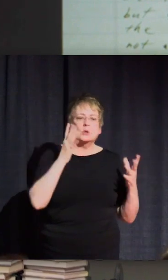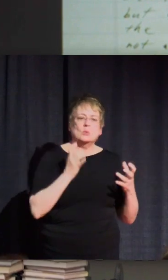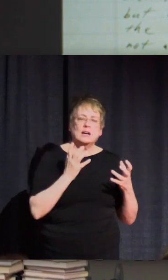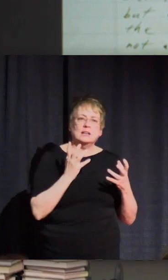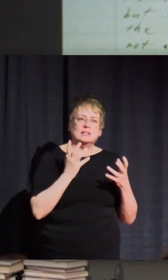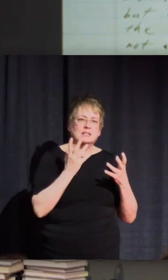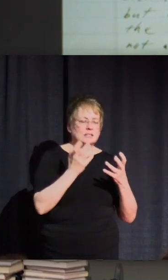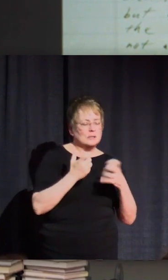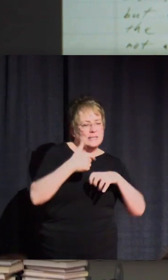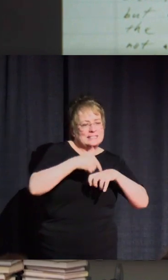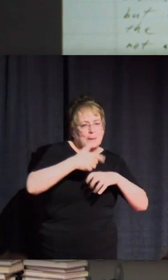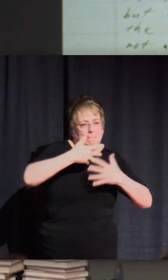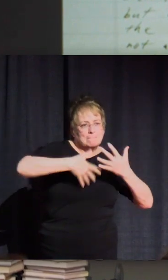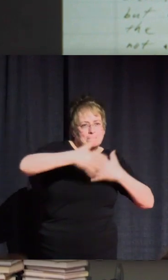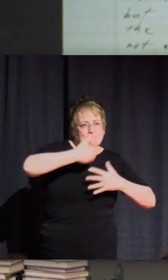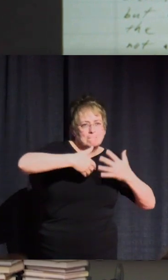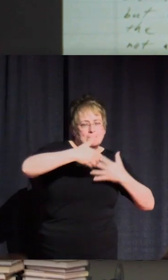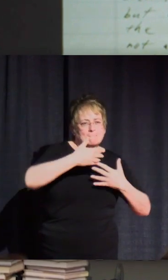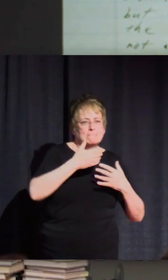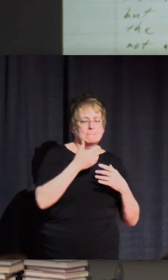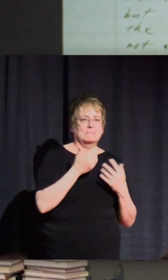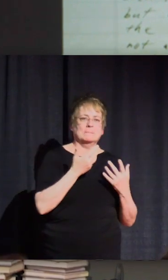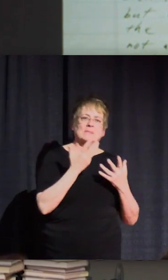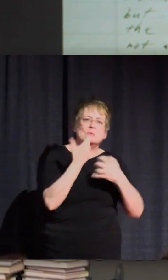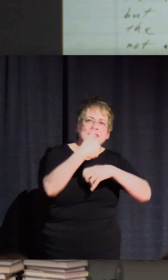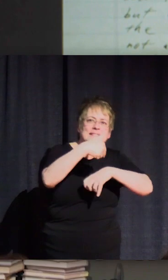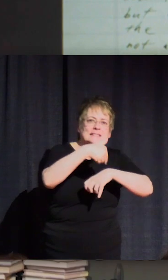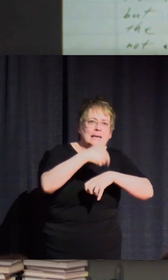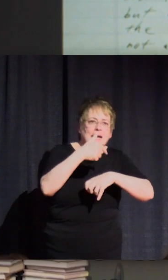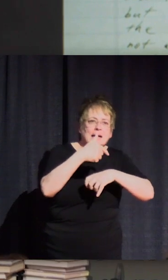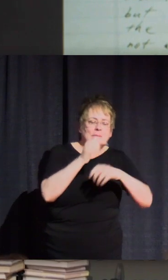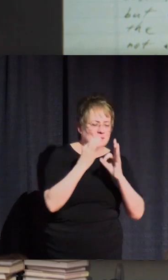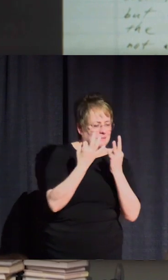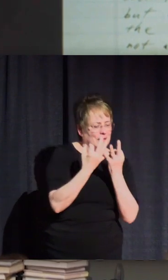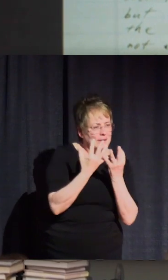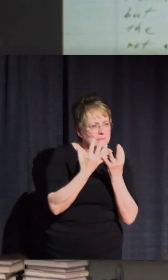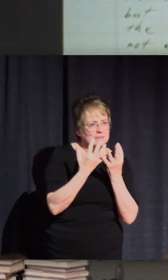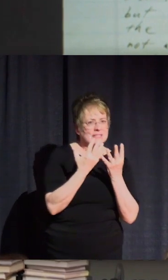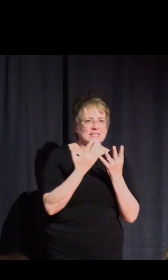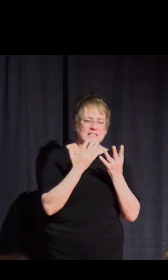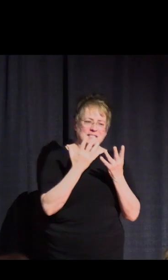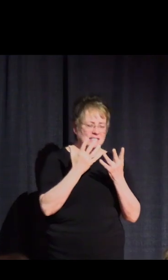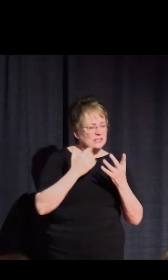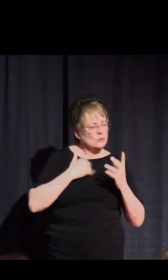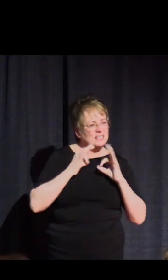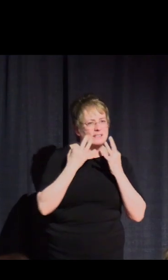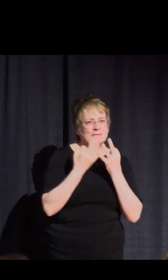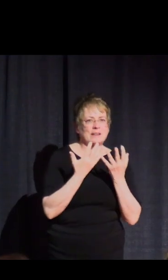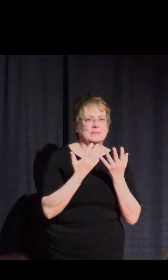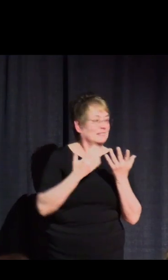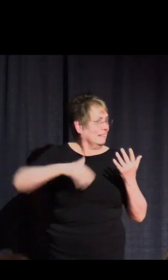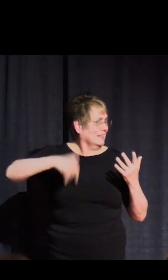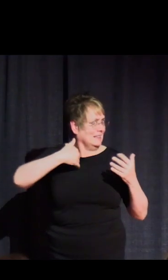wanted to spend time with themselves. They wanted to spend time with their family, building and growing a family that was yet to